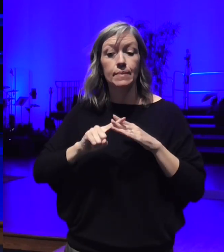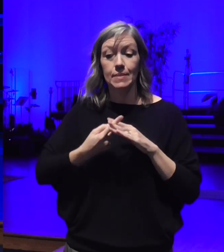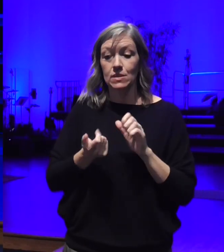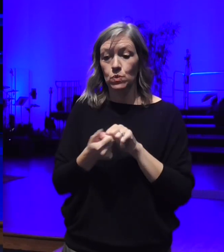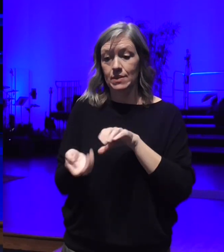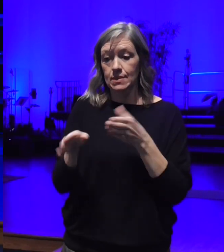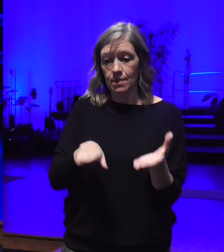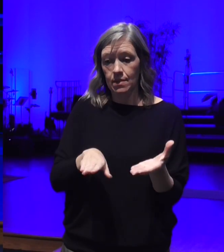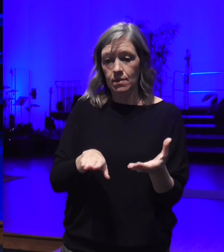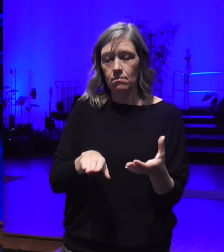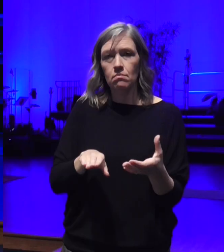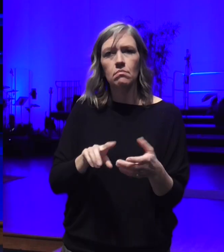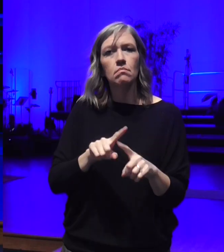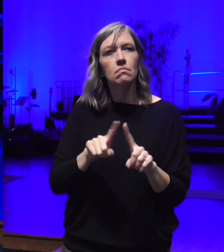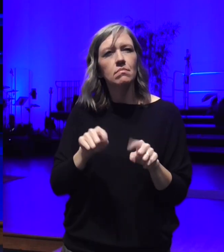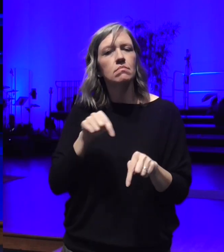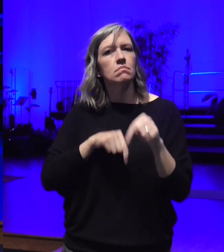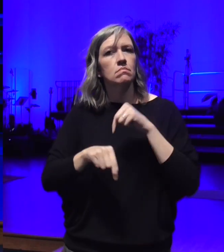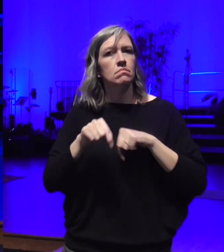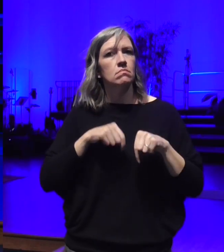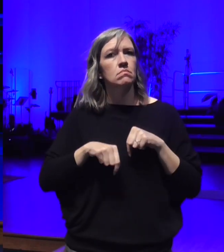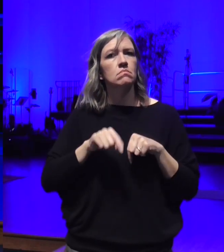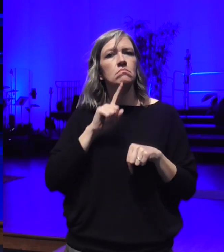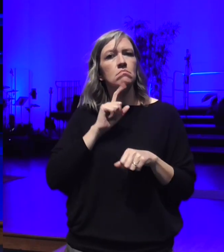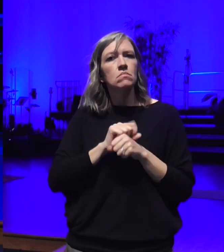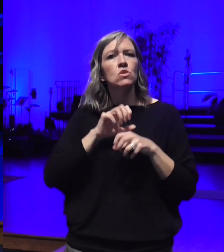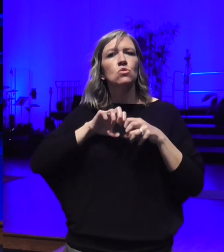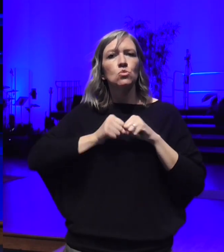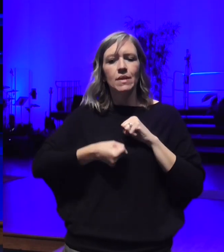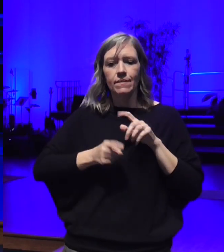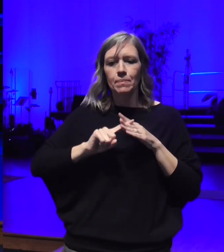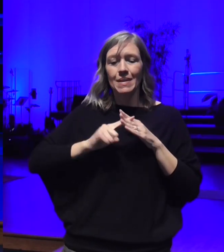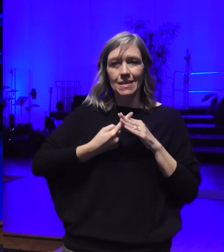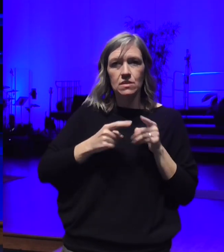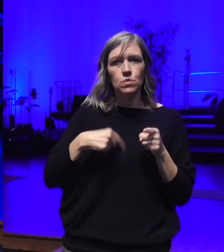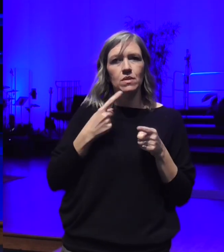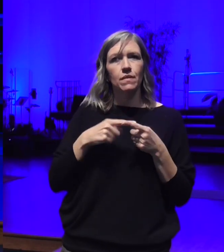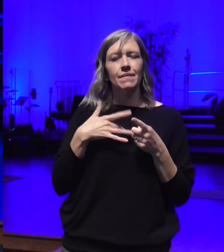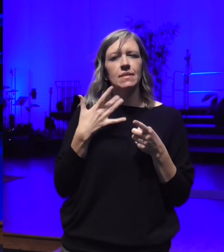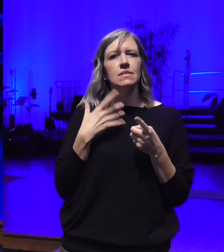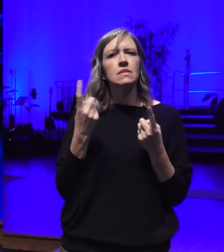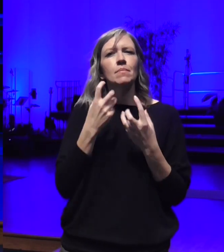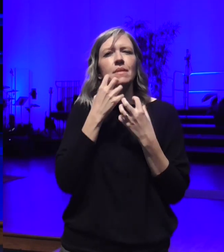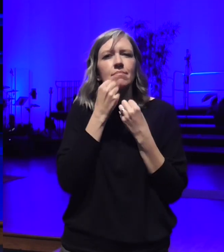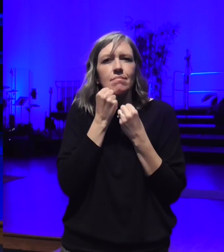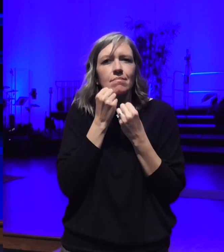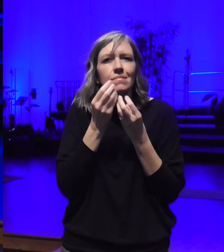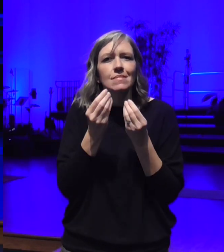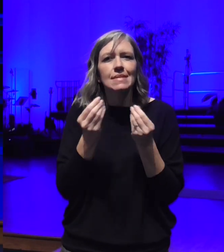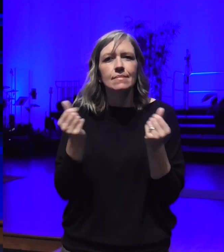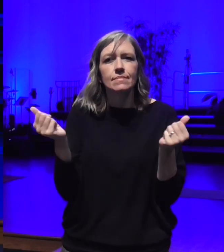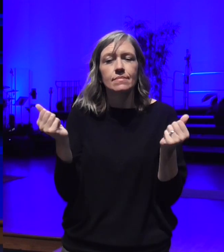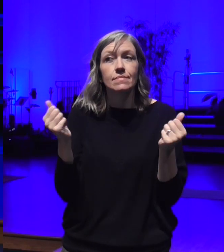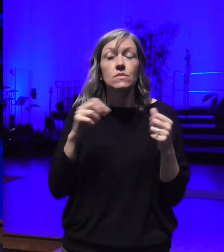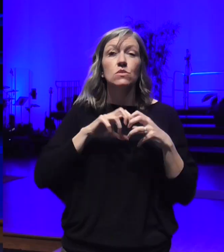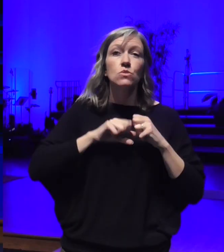grief begins the moment we sense something precious slipping away. Grief begins with